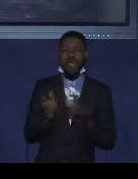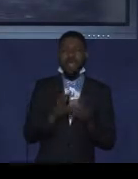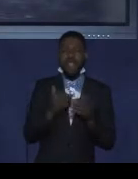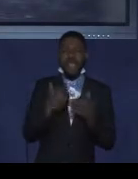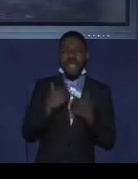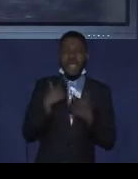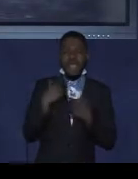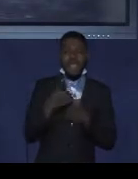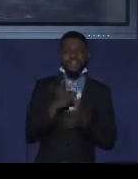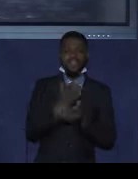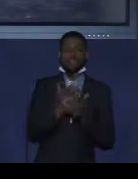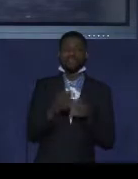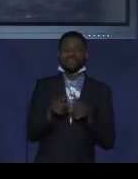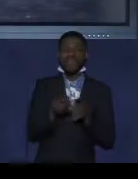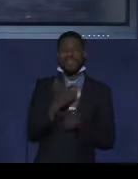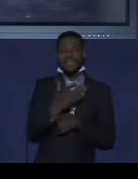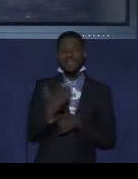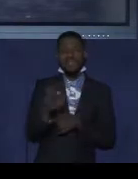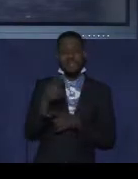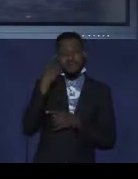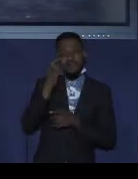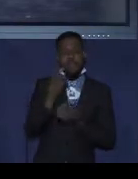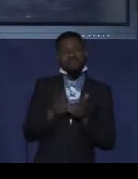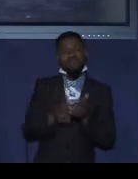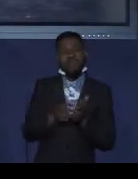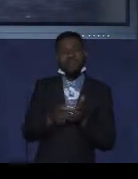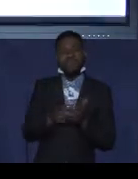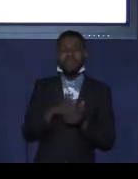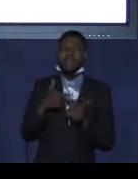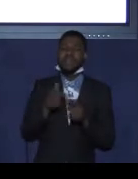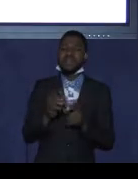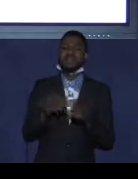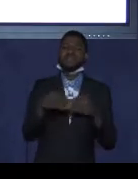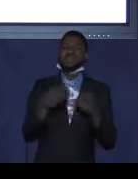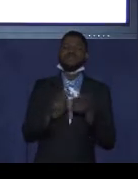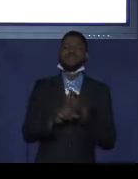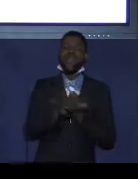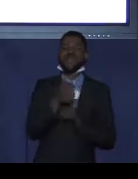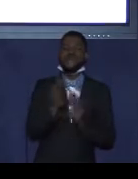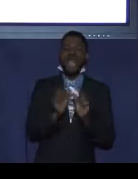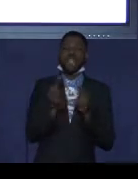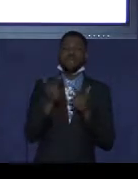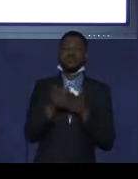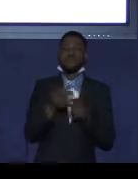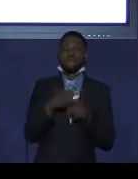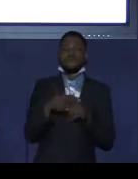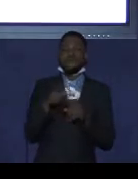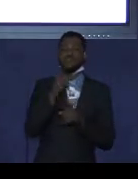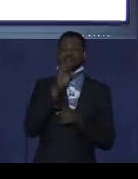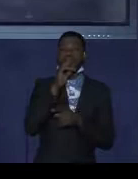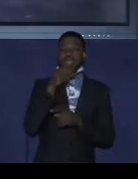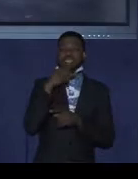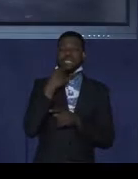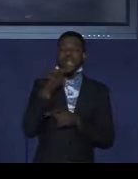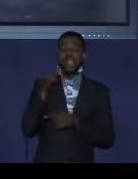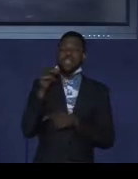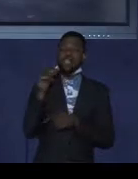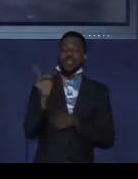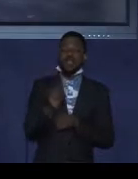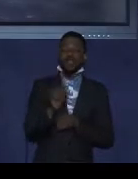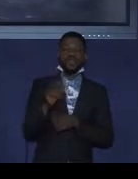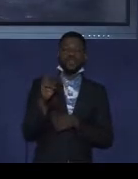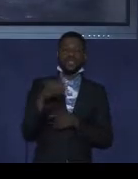already had such thing maybe for some times. Let's give it to other group too, and they are saying no.